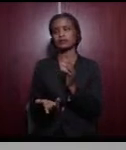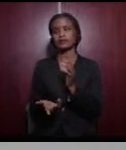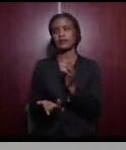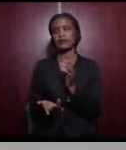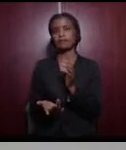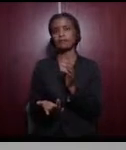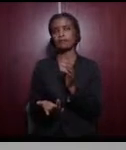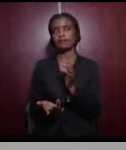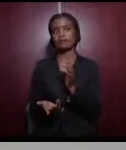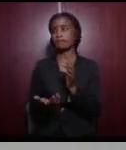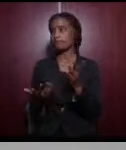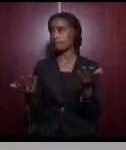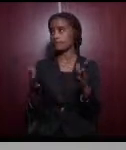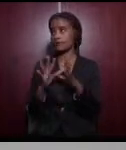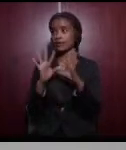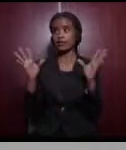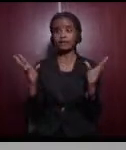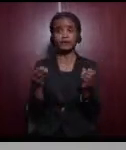So recover